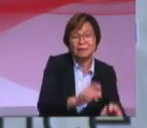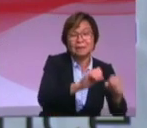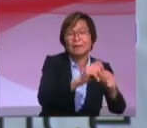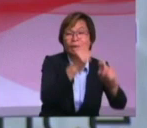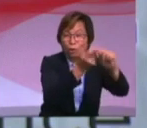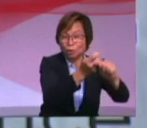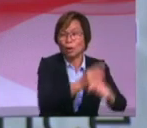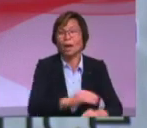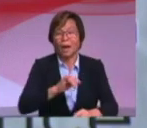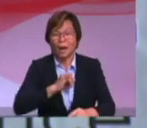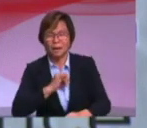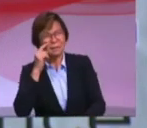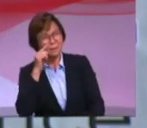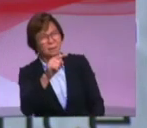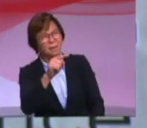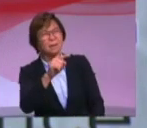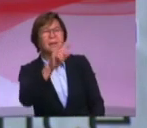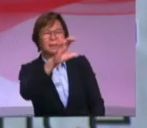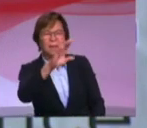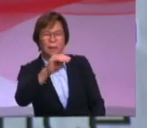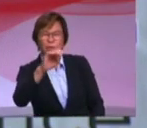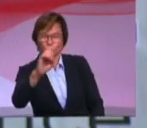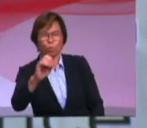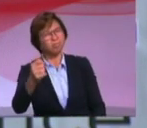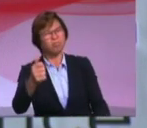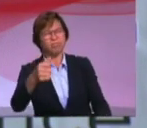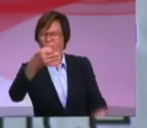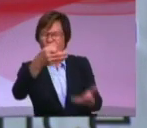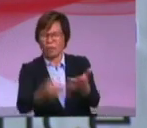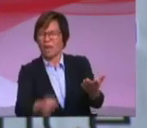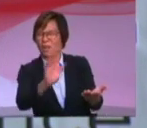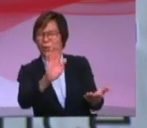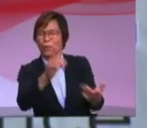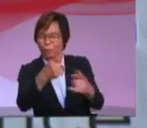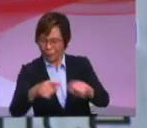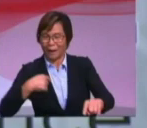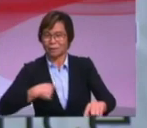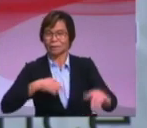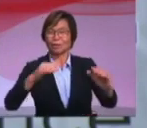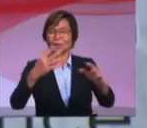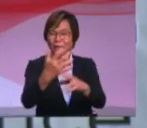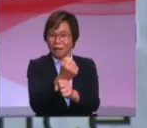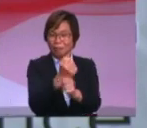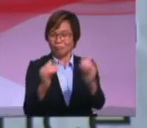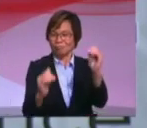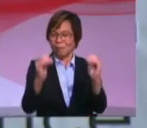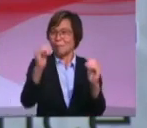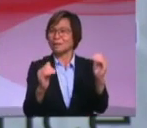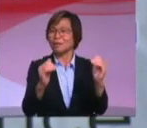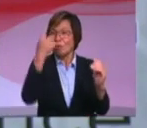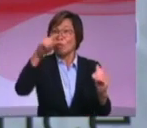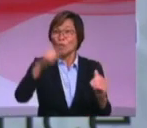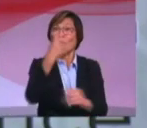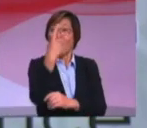cmc sc mco is a failure it is an option for us to balance out uh to strike the right balance so certainly if you